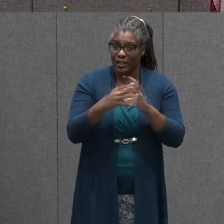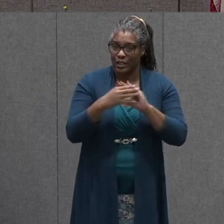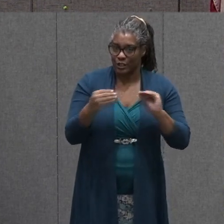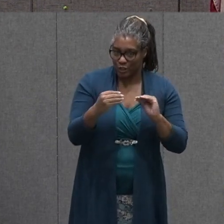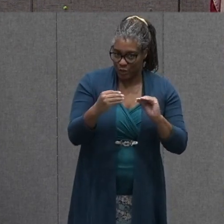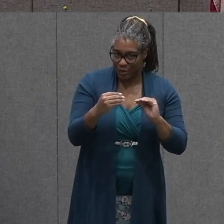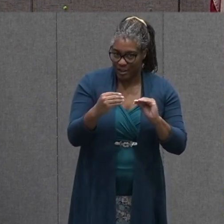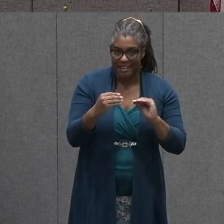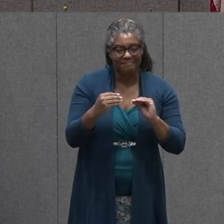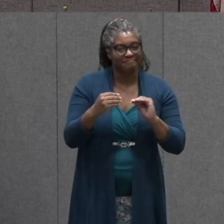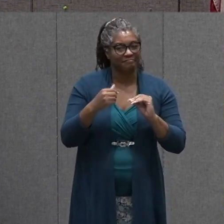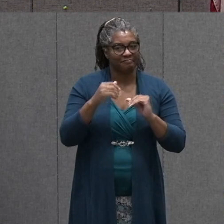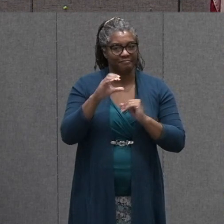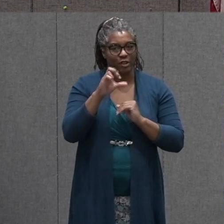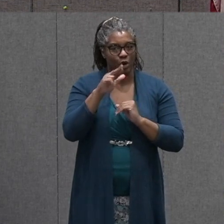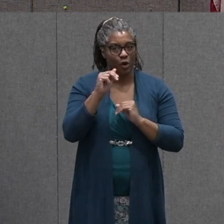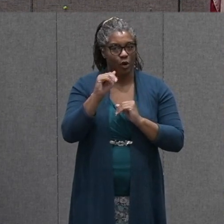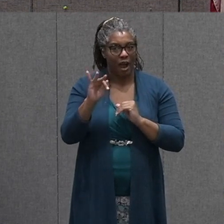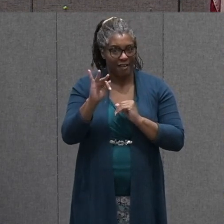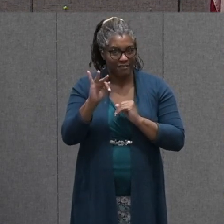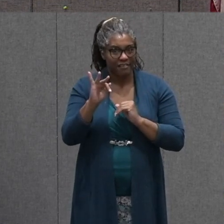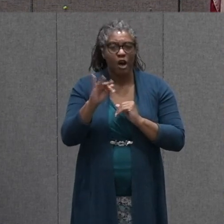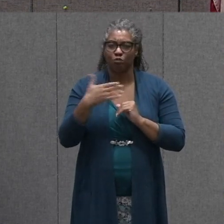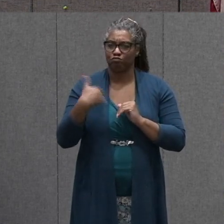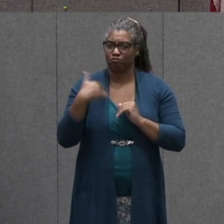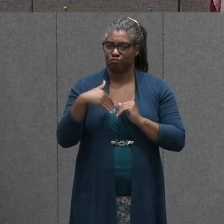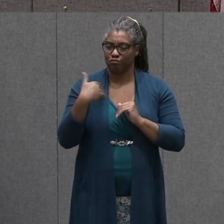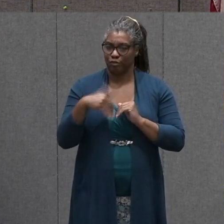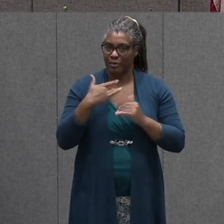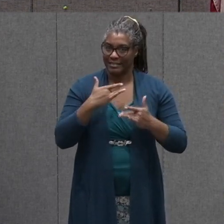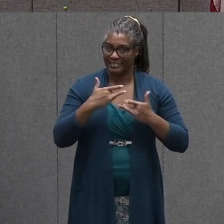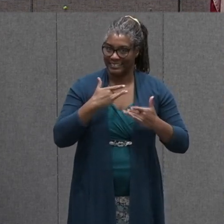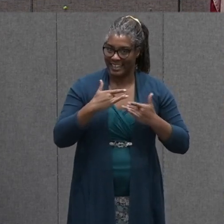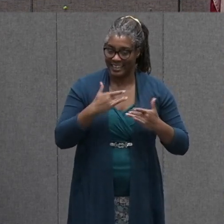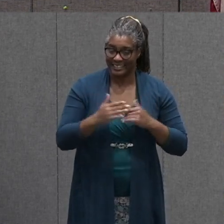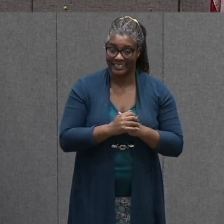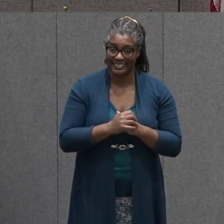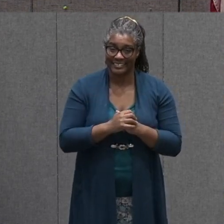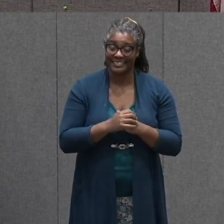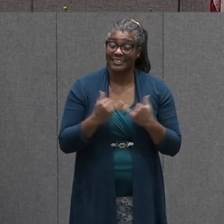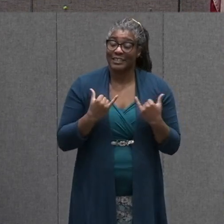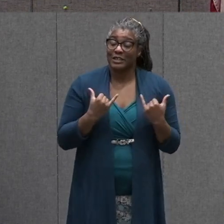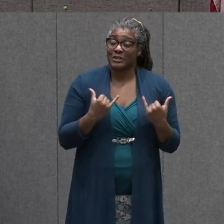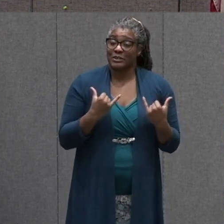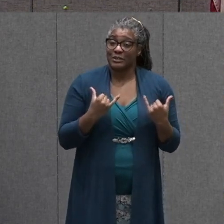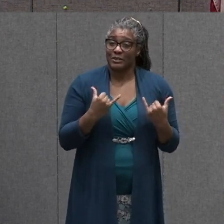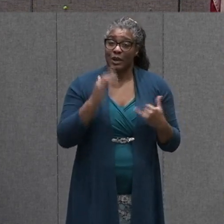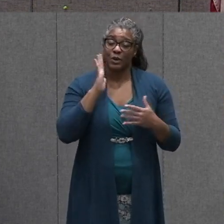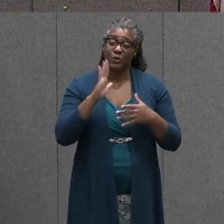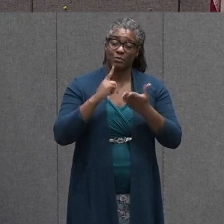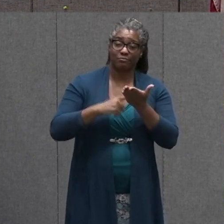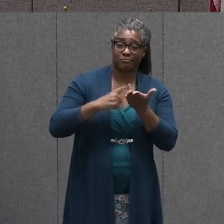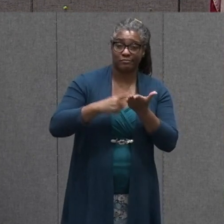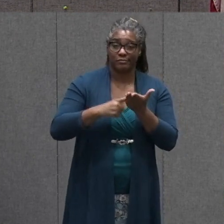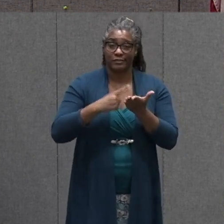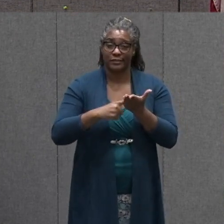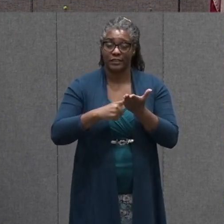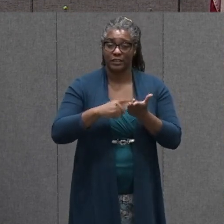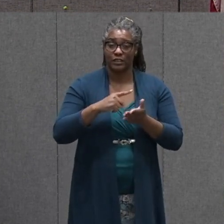gently. That might be the time where you drink hot chocolate, maybe some hot cider to warm up your